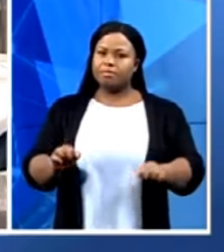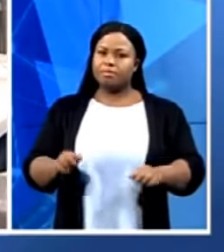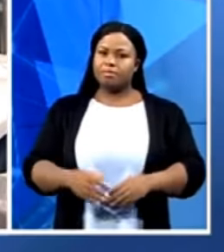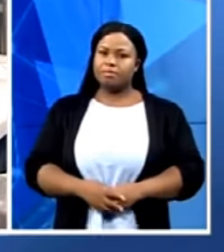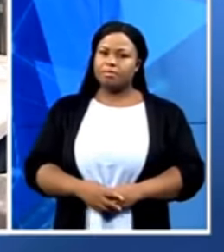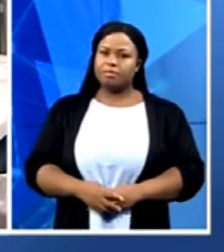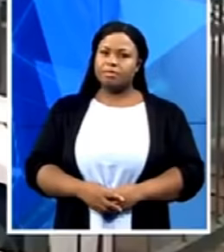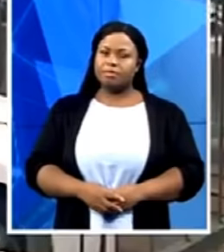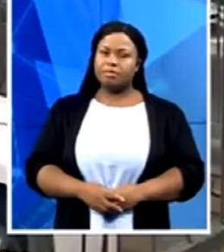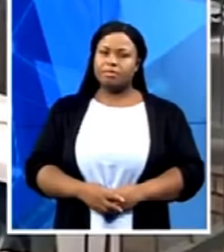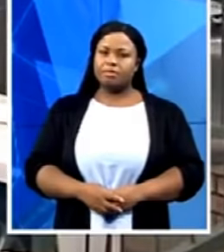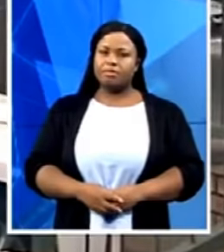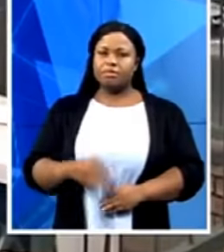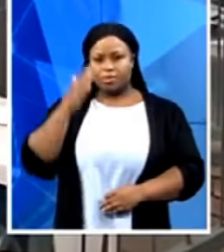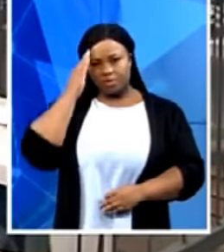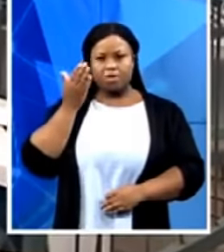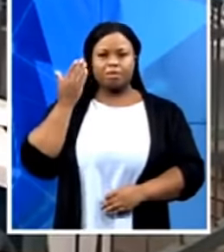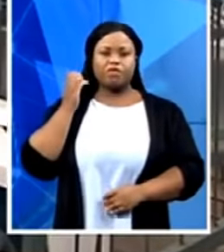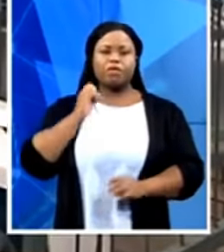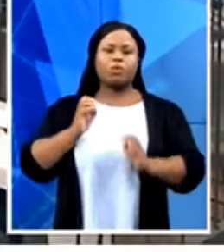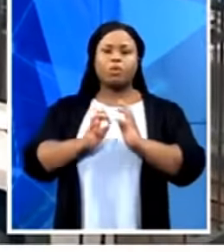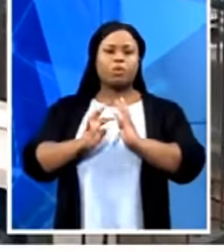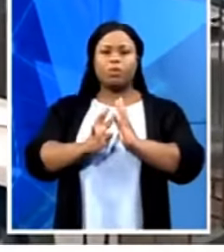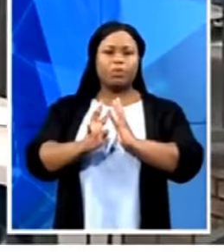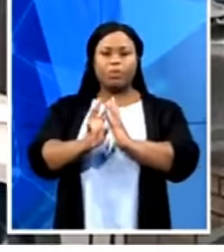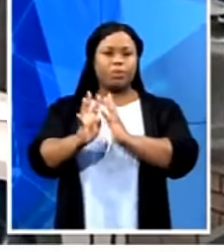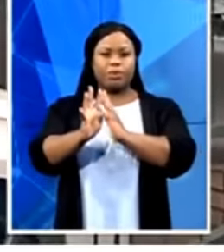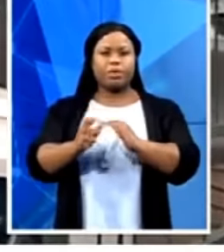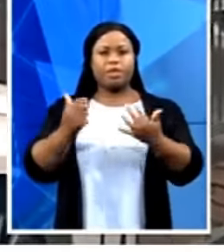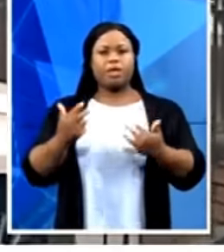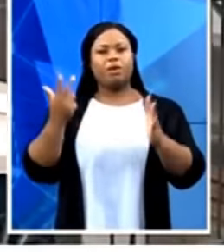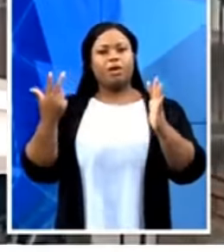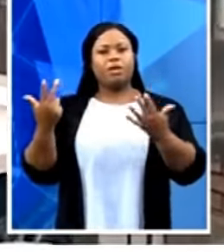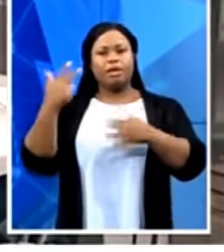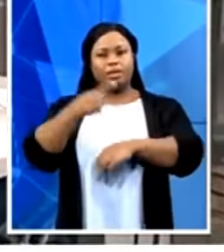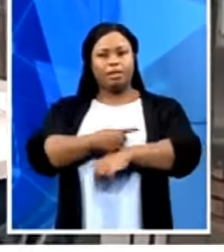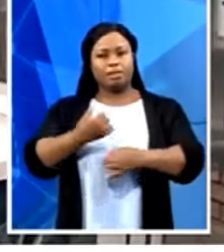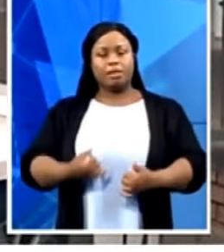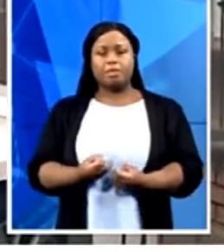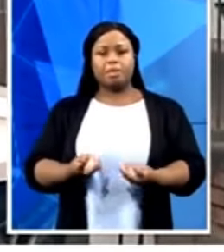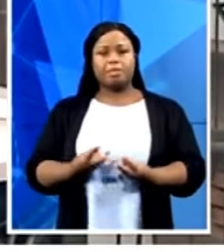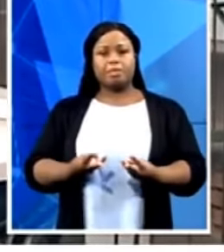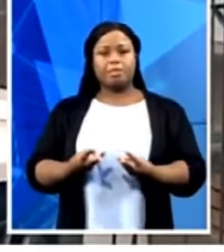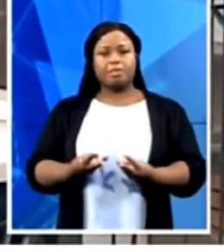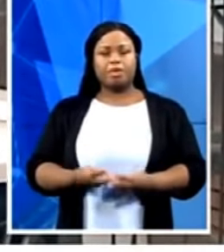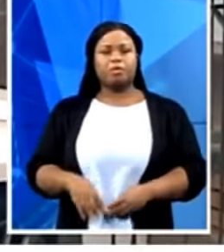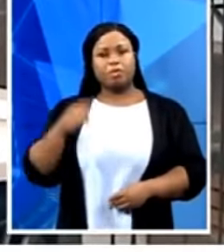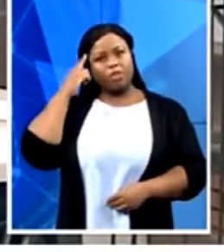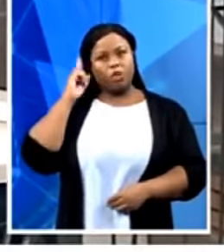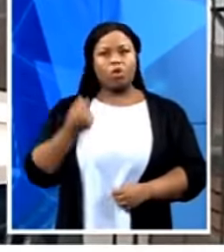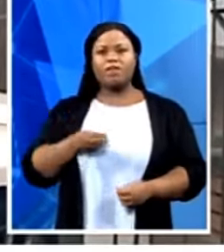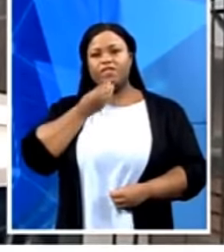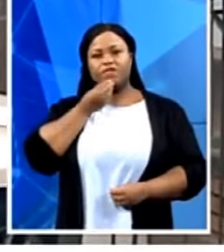of the day, as most people actually thought that stocks would run out, as factories would actually shut down, as